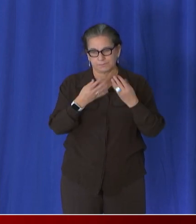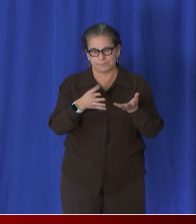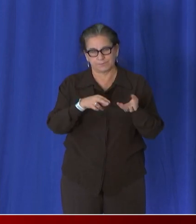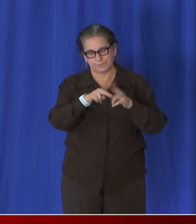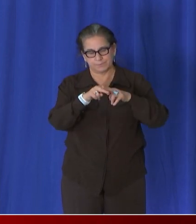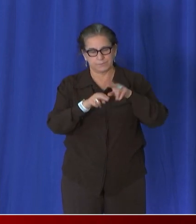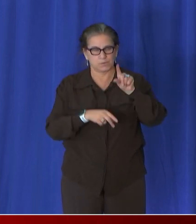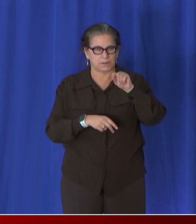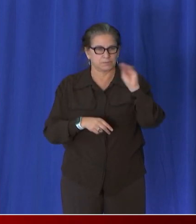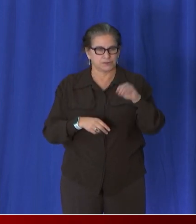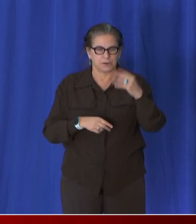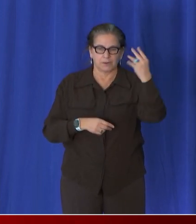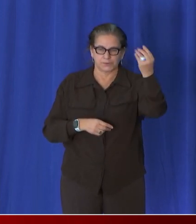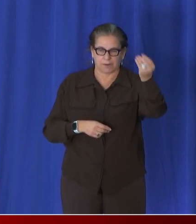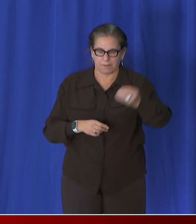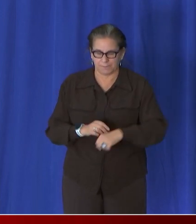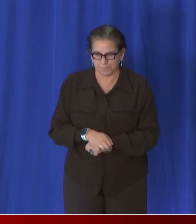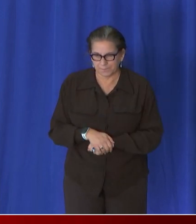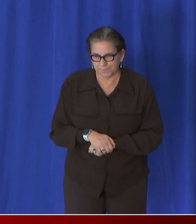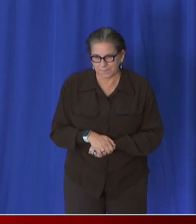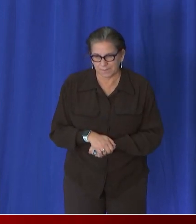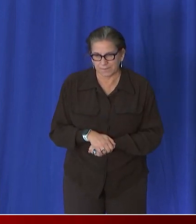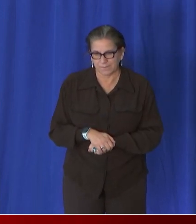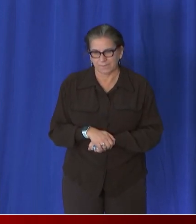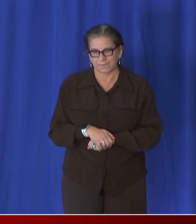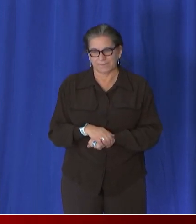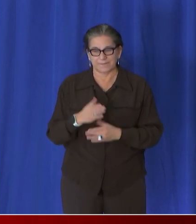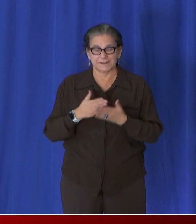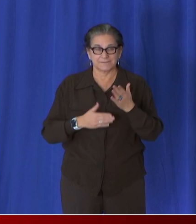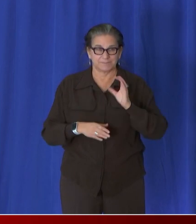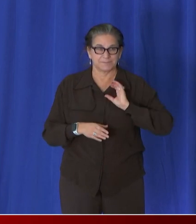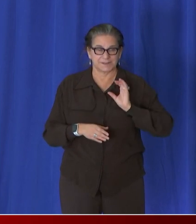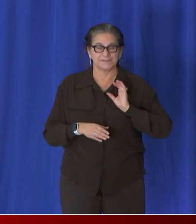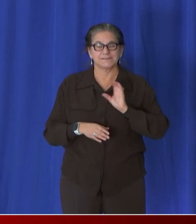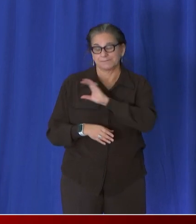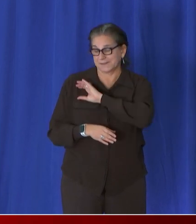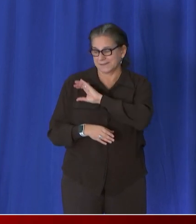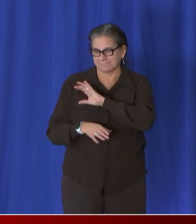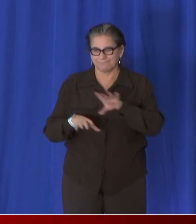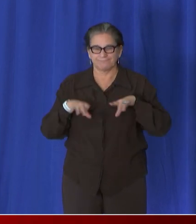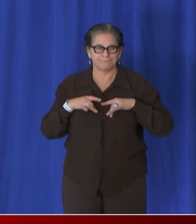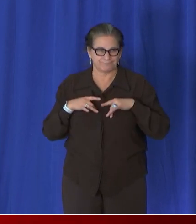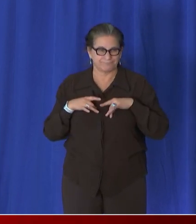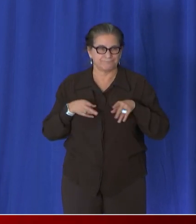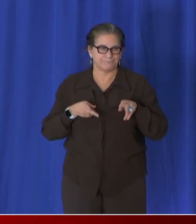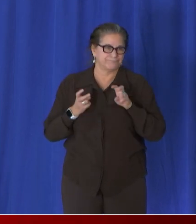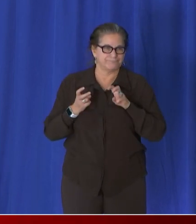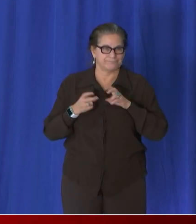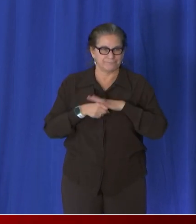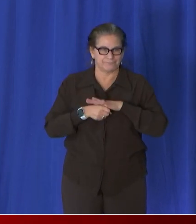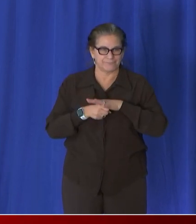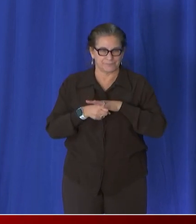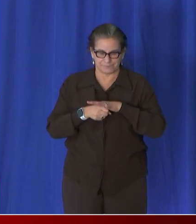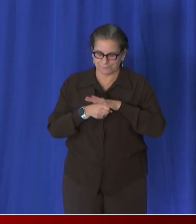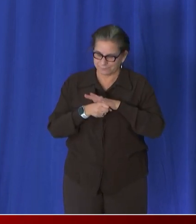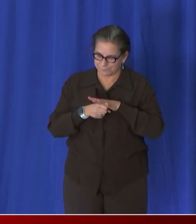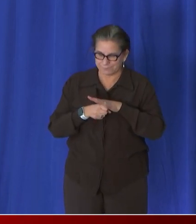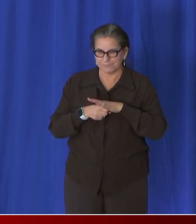absorb fairly well, and of course that is all based on the hardworking men and women of